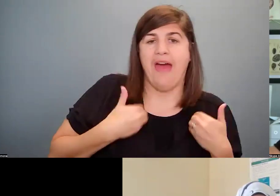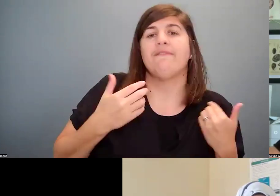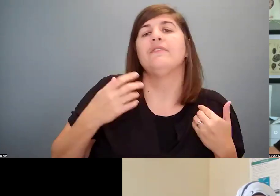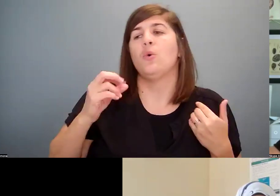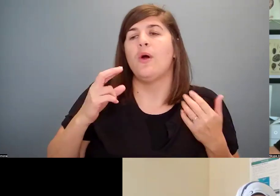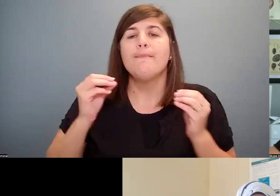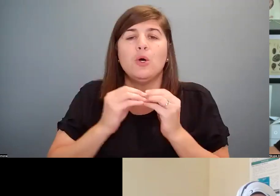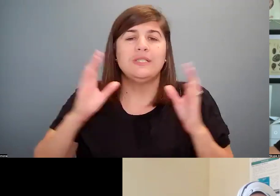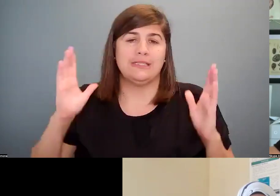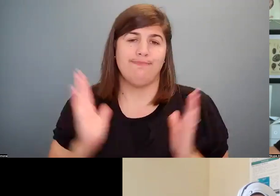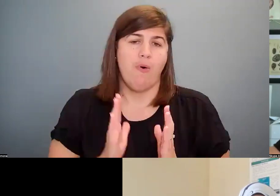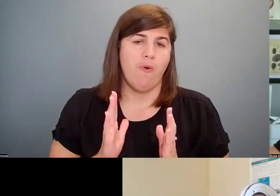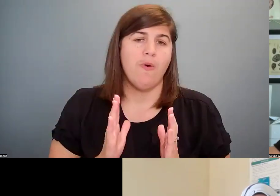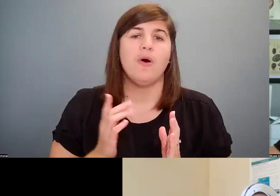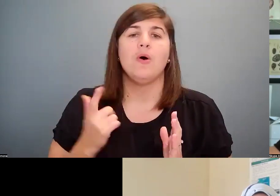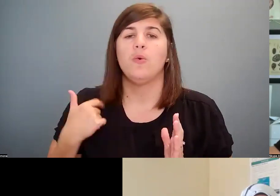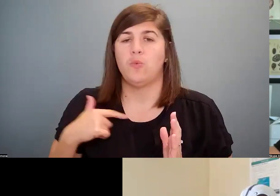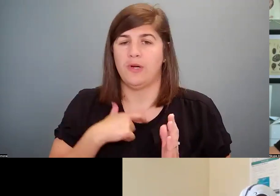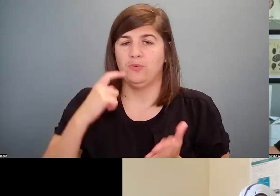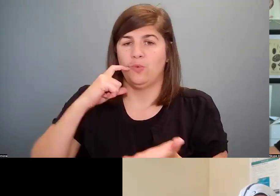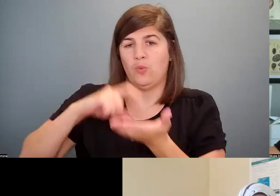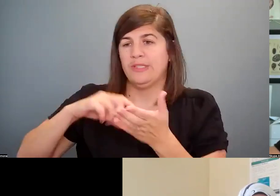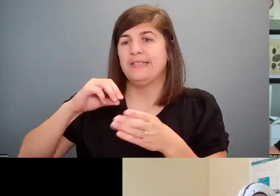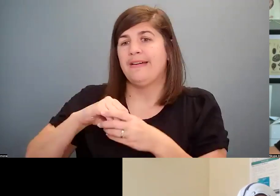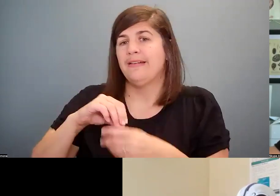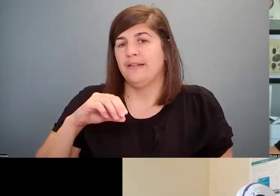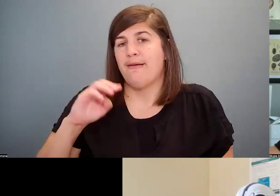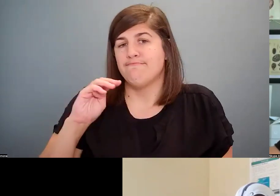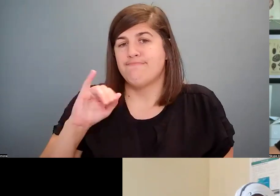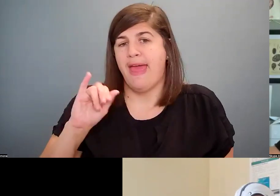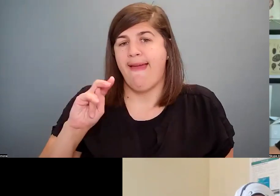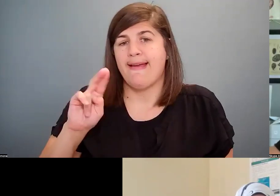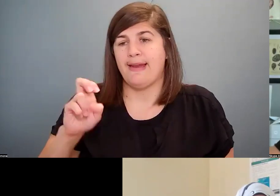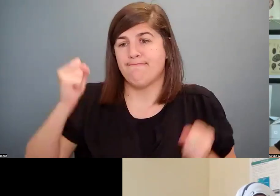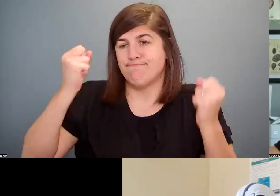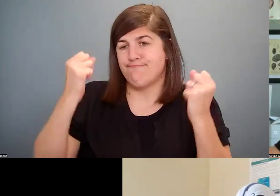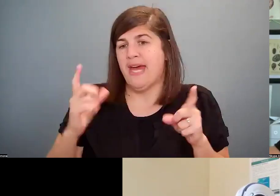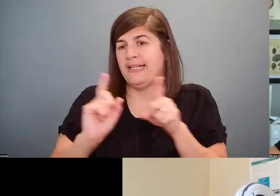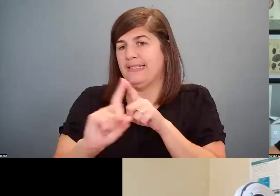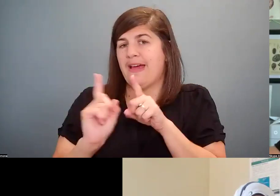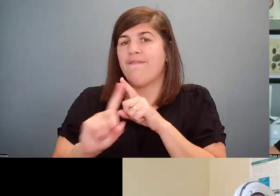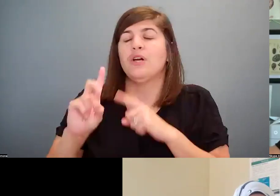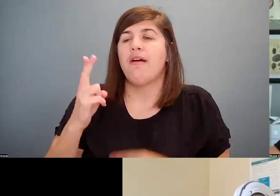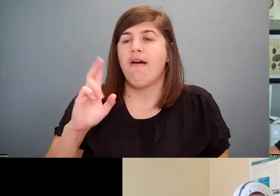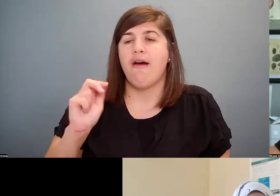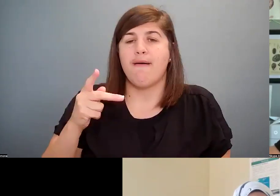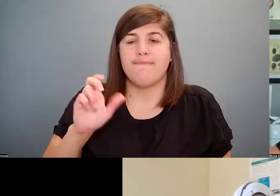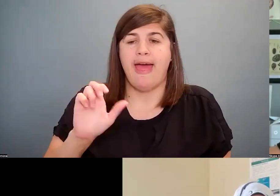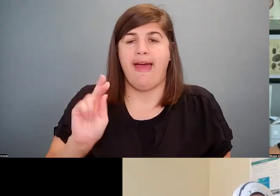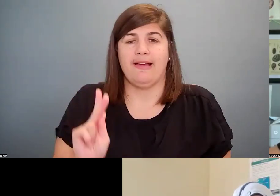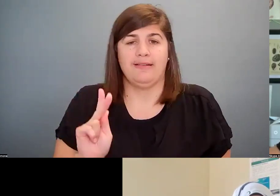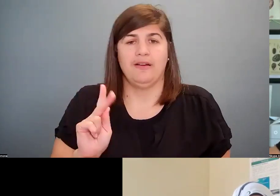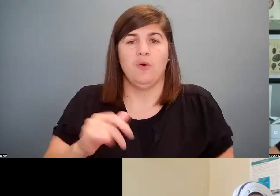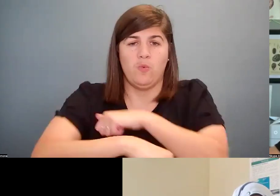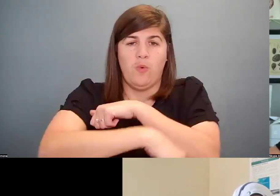lot smaller in size. We do find in the Gulf of Maine, we have a lot of humpback whales that have survived orca attacks, and we know that because